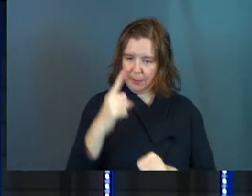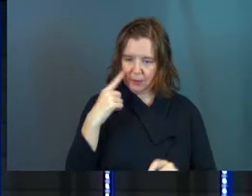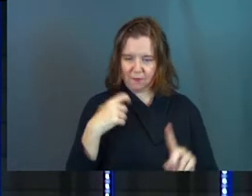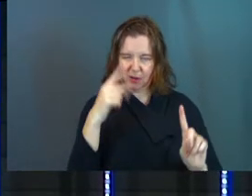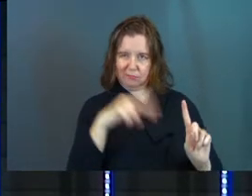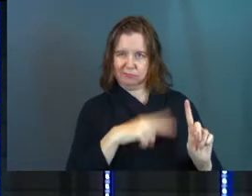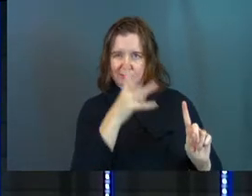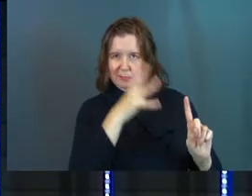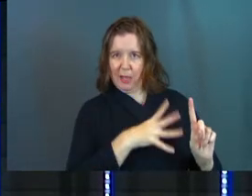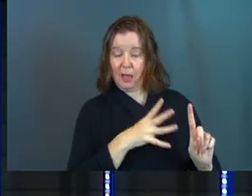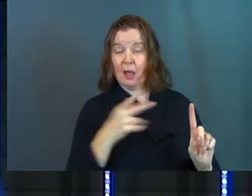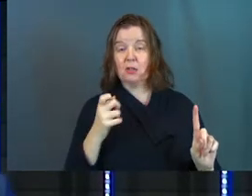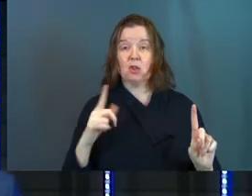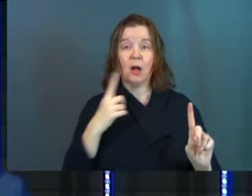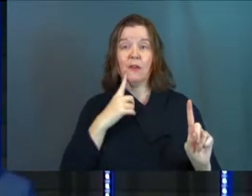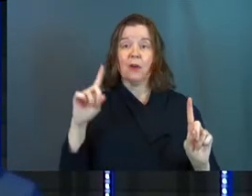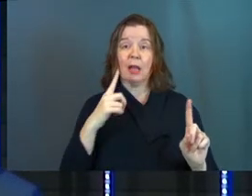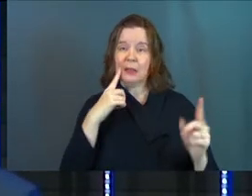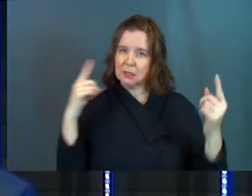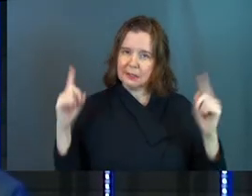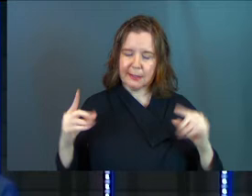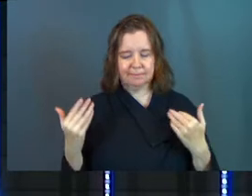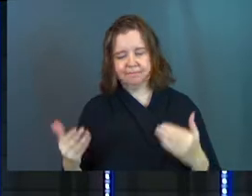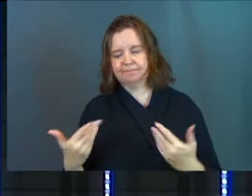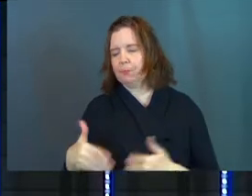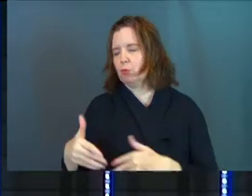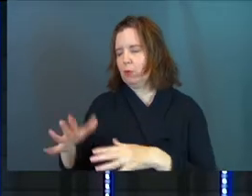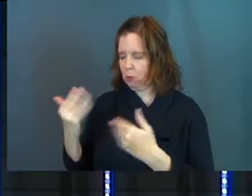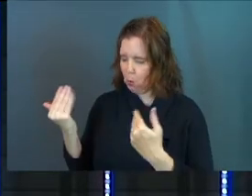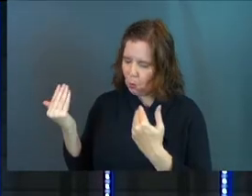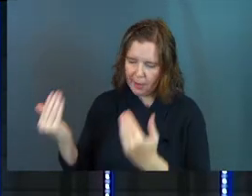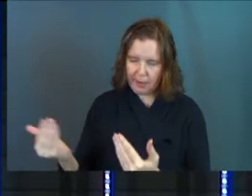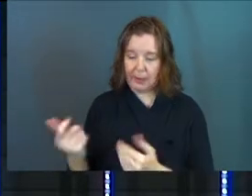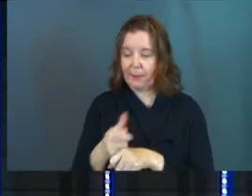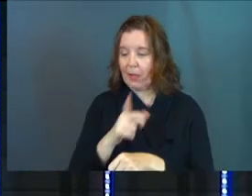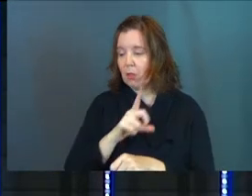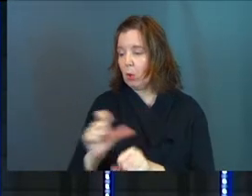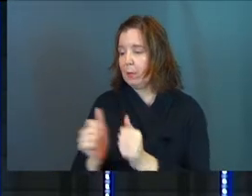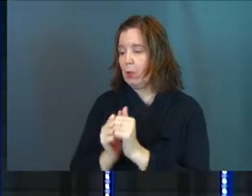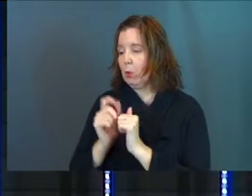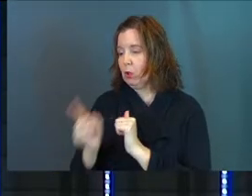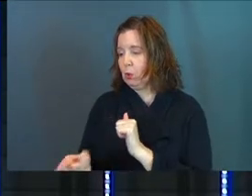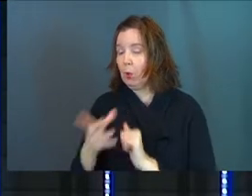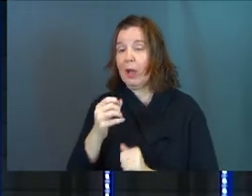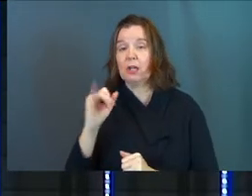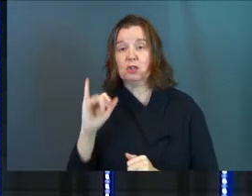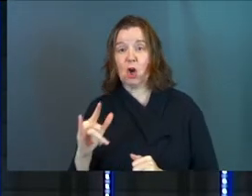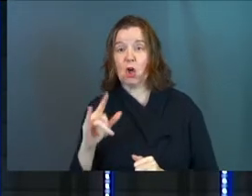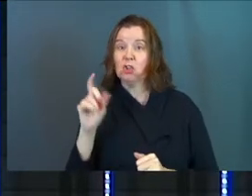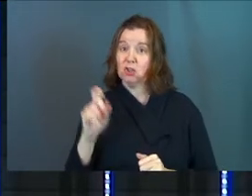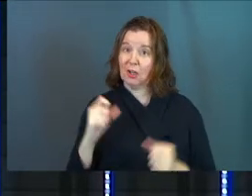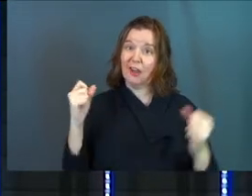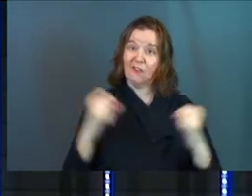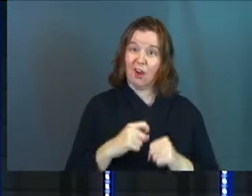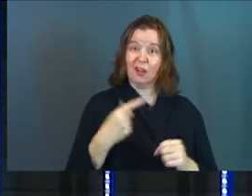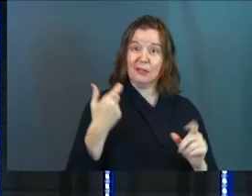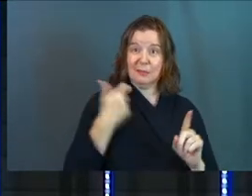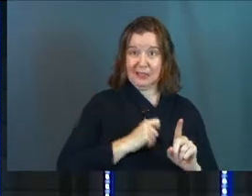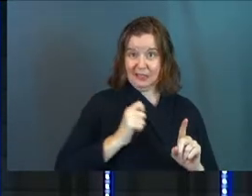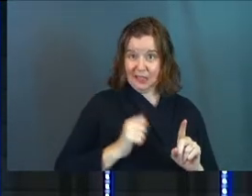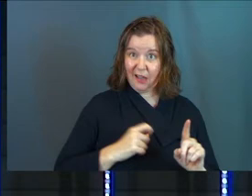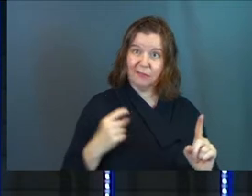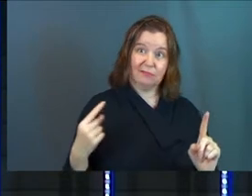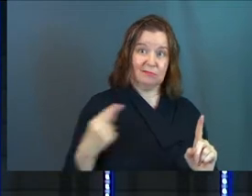Philistine. And Saul finally consented. All right, go ahead, he said, and may the Lord be with you. And Saul should have fought the